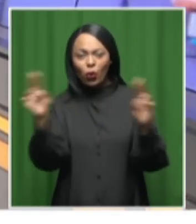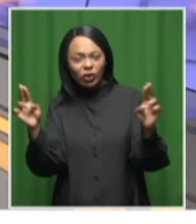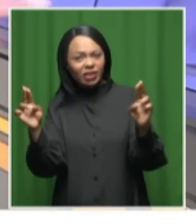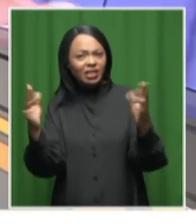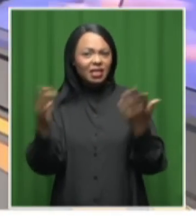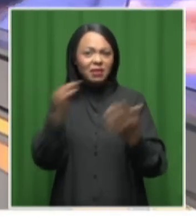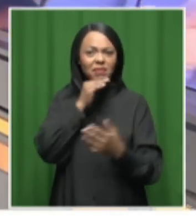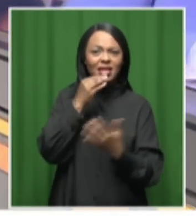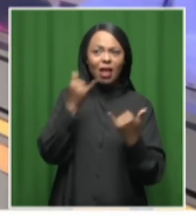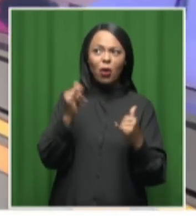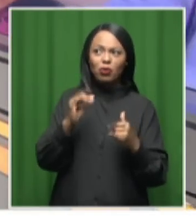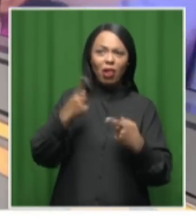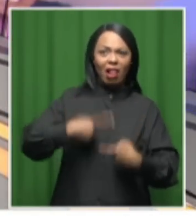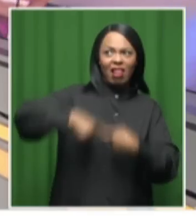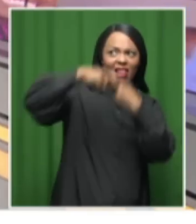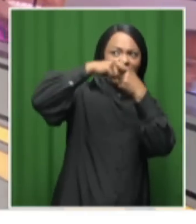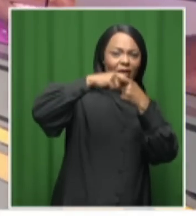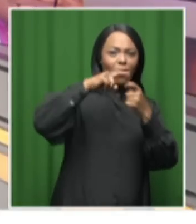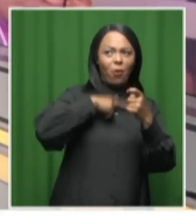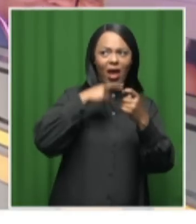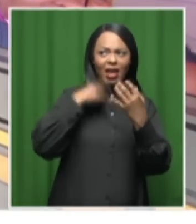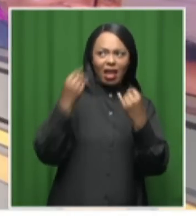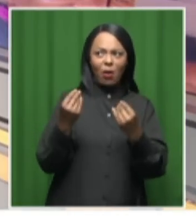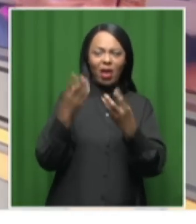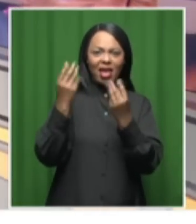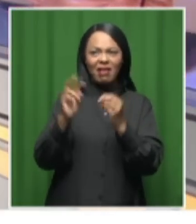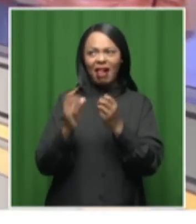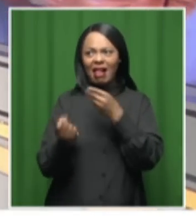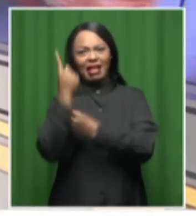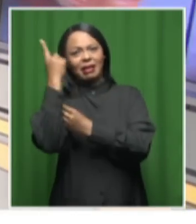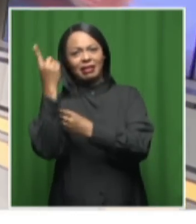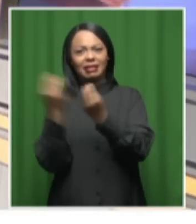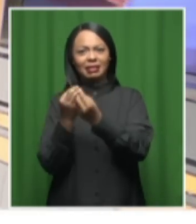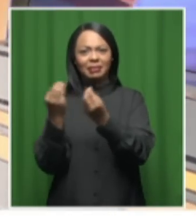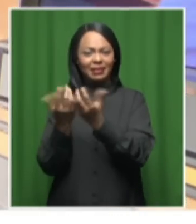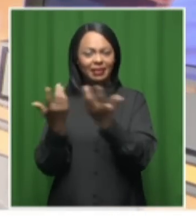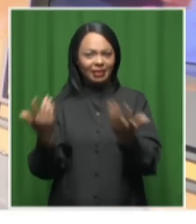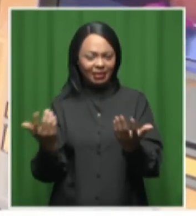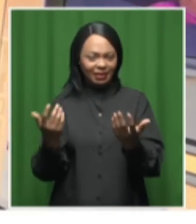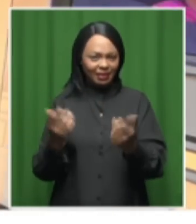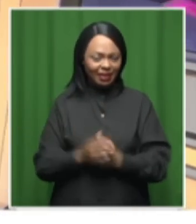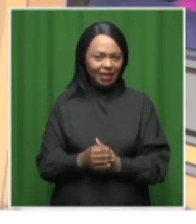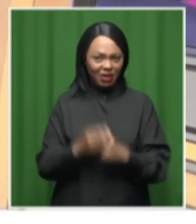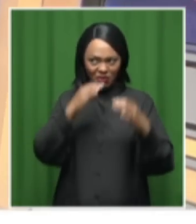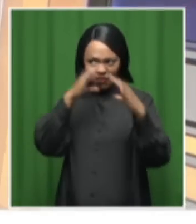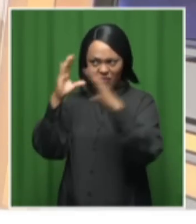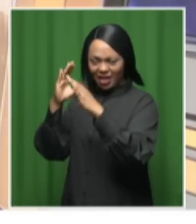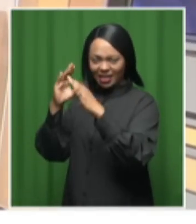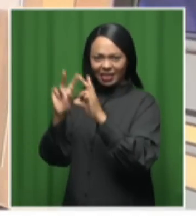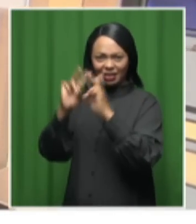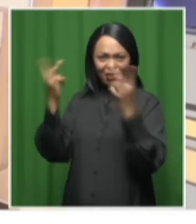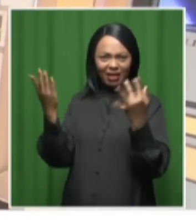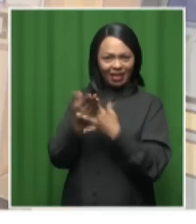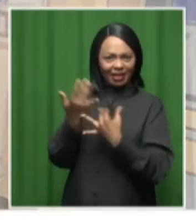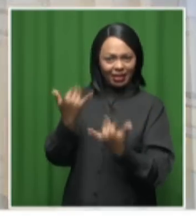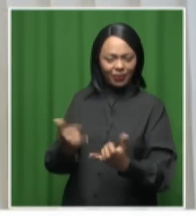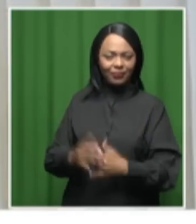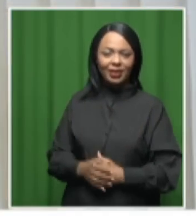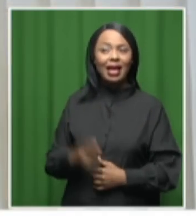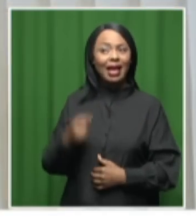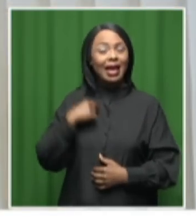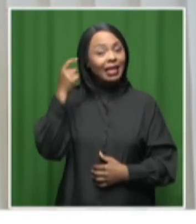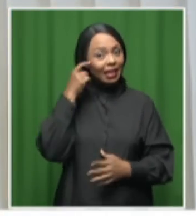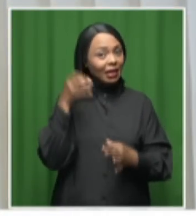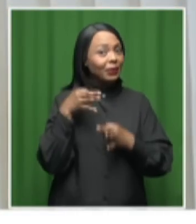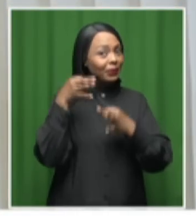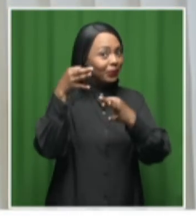have to now stop so that we can deal with all the separate issues? I think it's going to be further delayed. Let's remember where we are